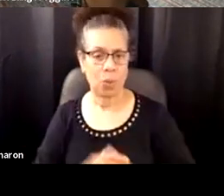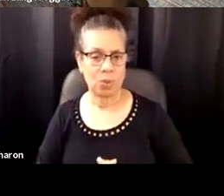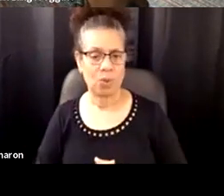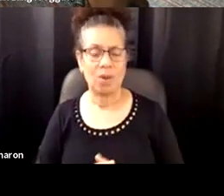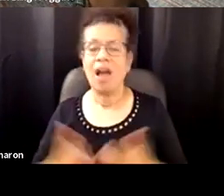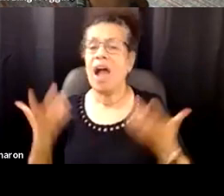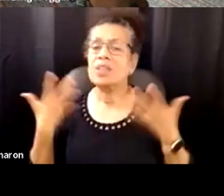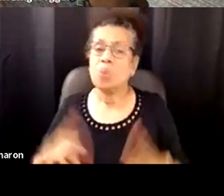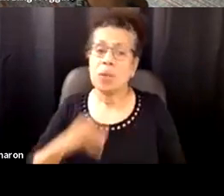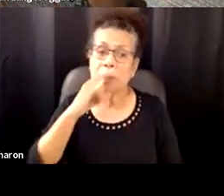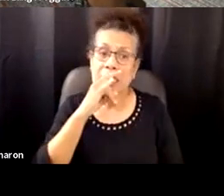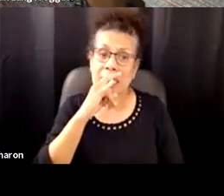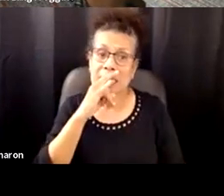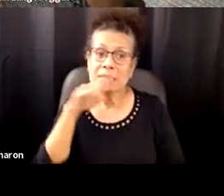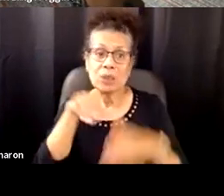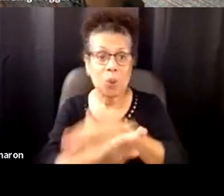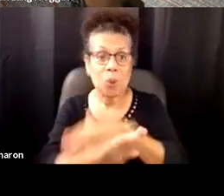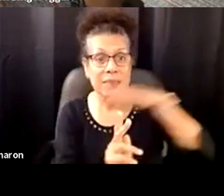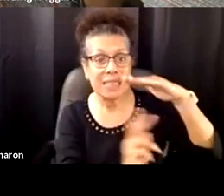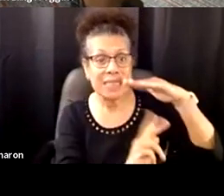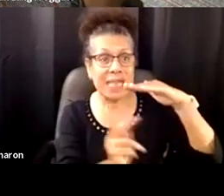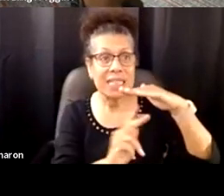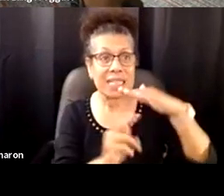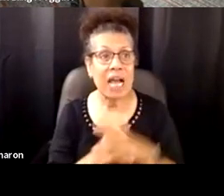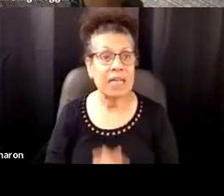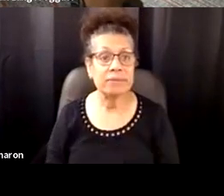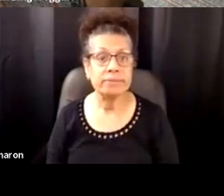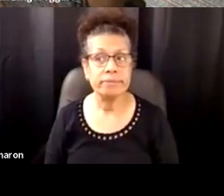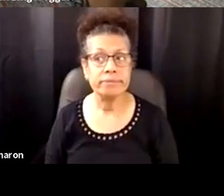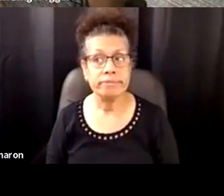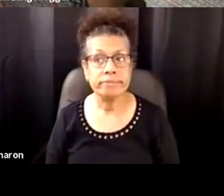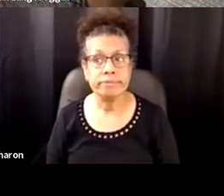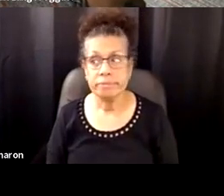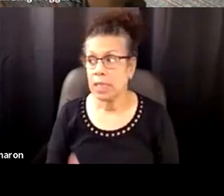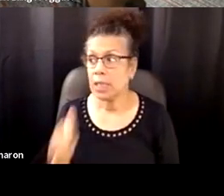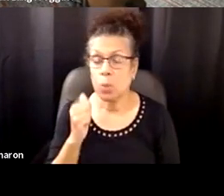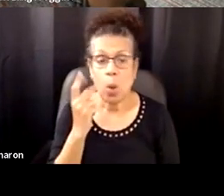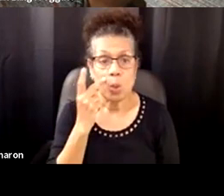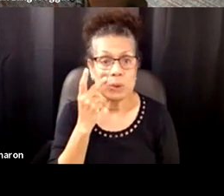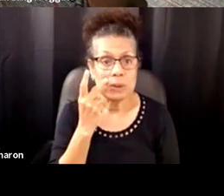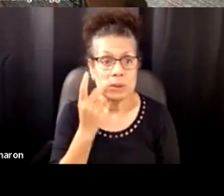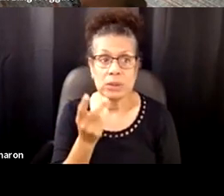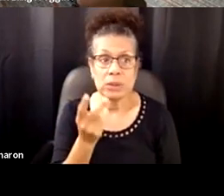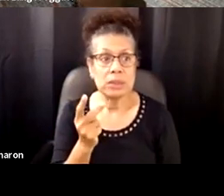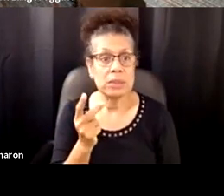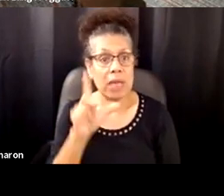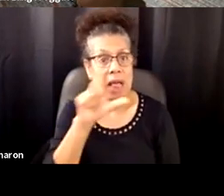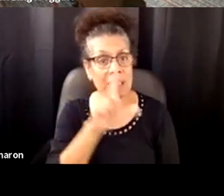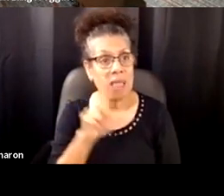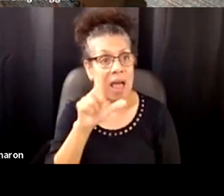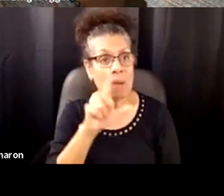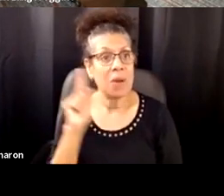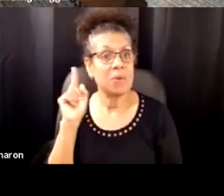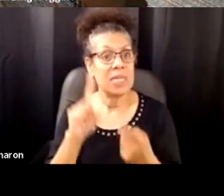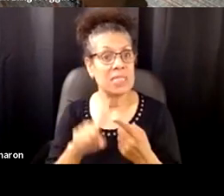be that child that's entering kindergarten in a school that won't see a library pro a significant library plan